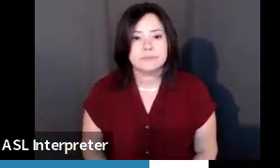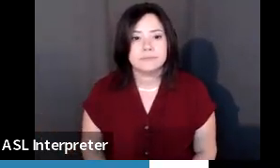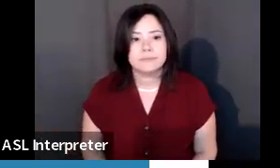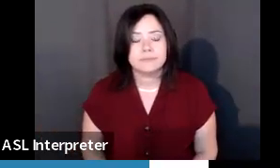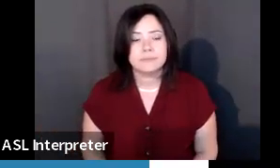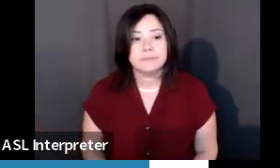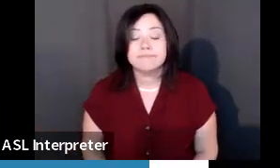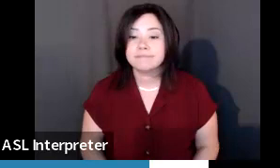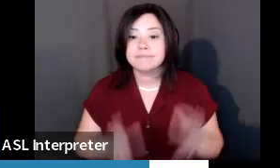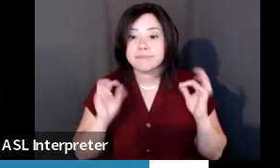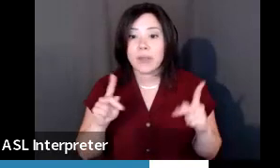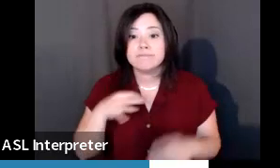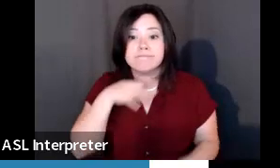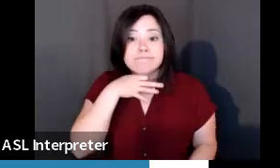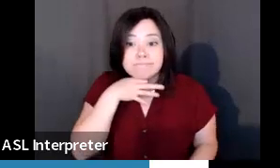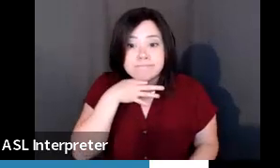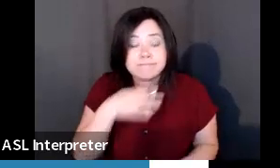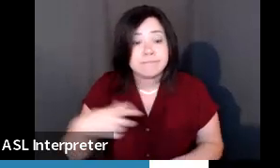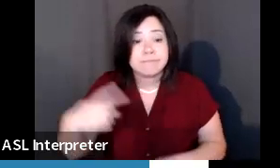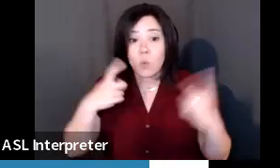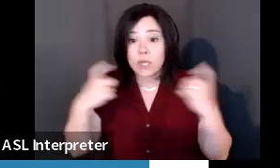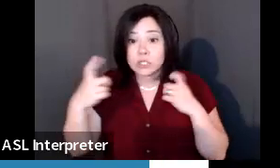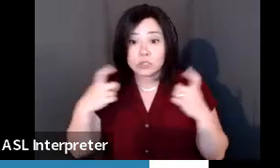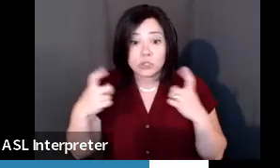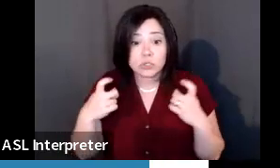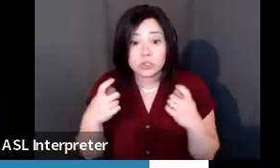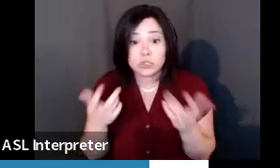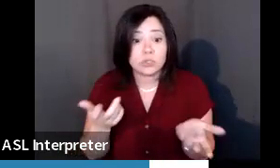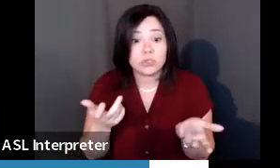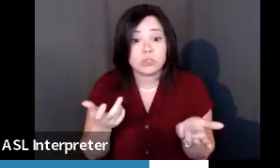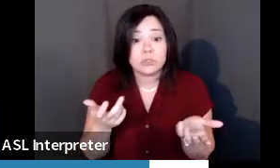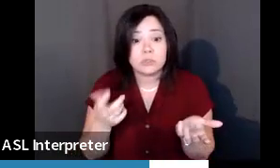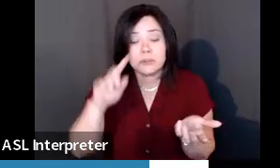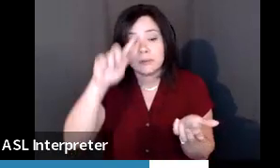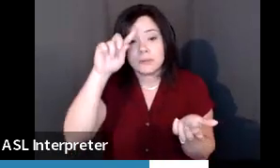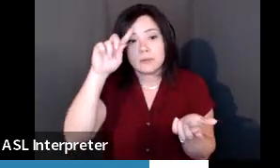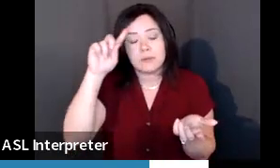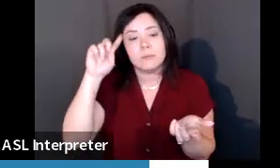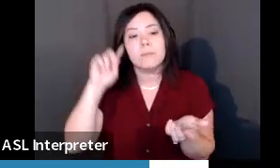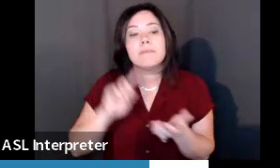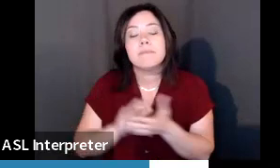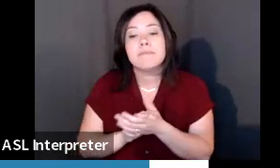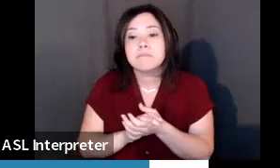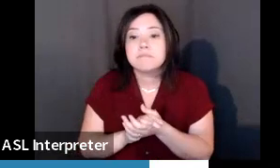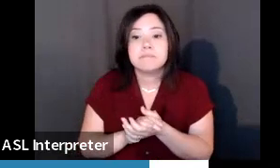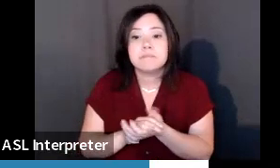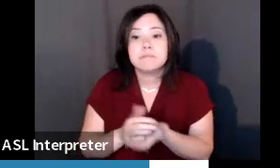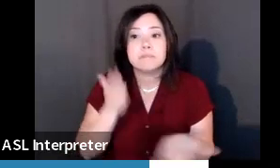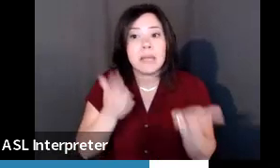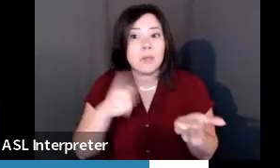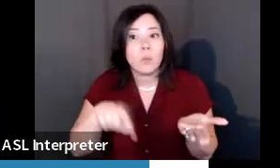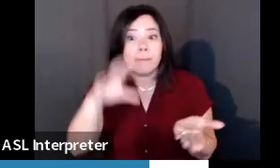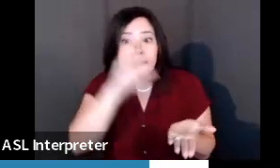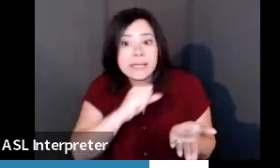All right, so I just want to know what questions you might have. Is there something that we didn't cover that you can